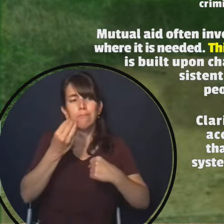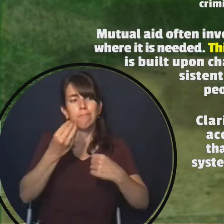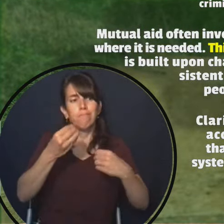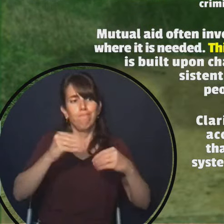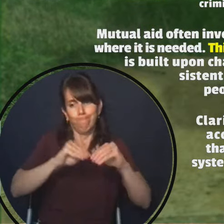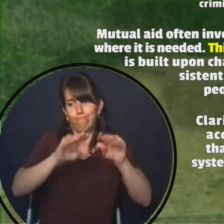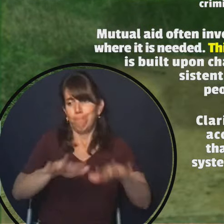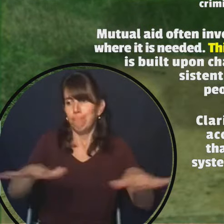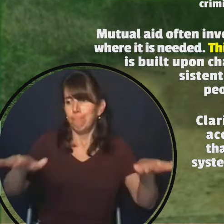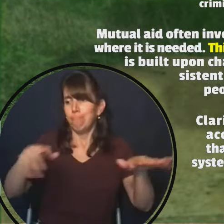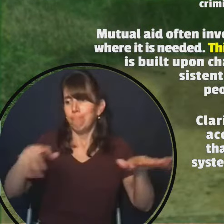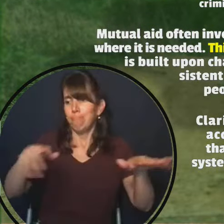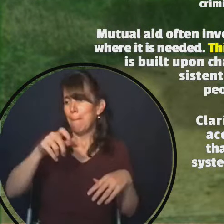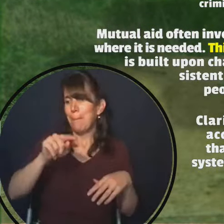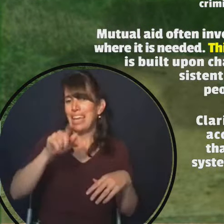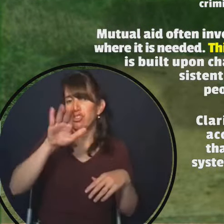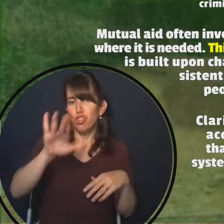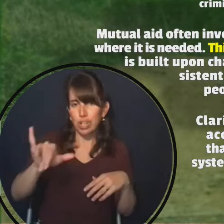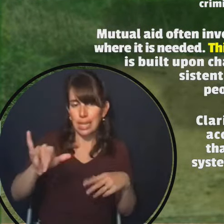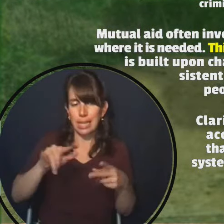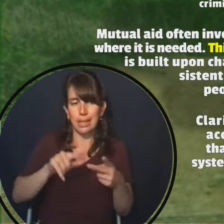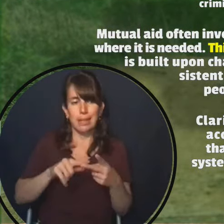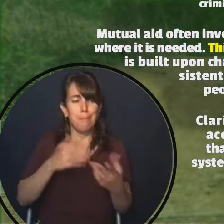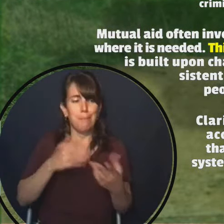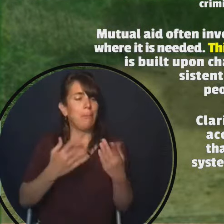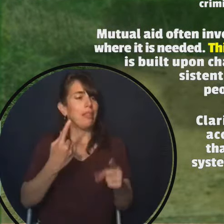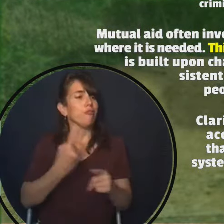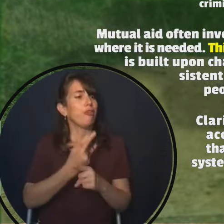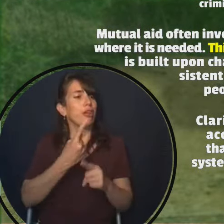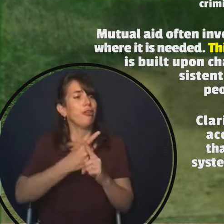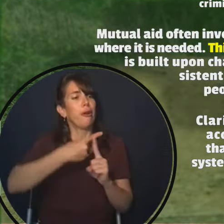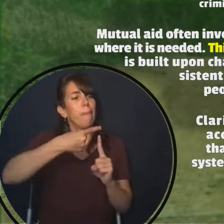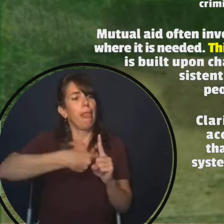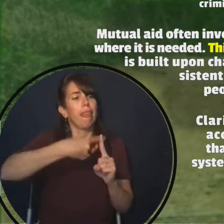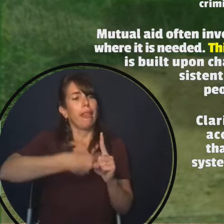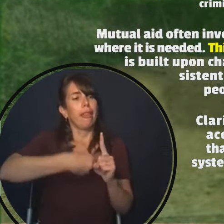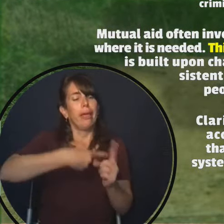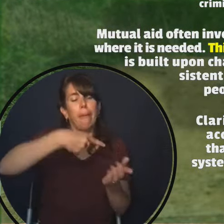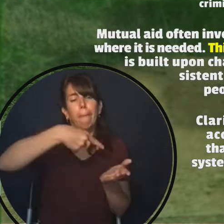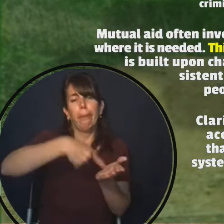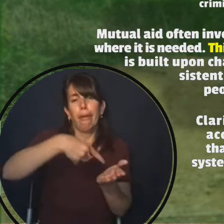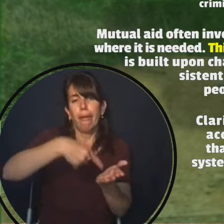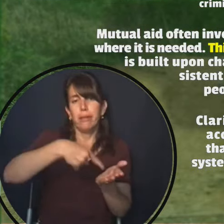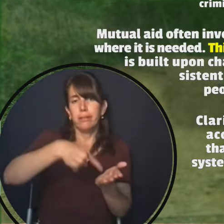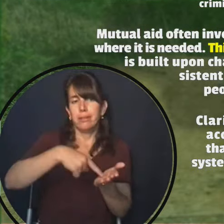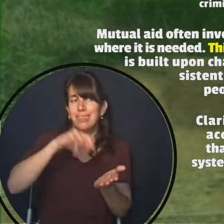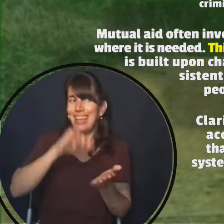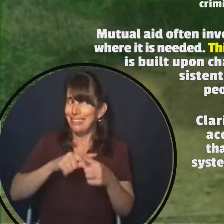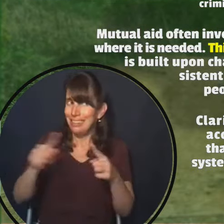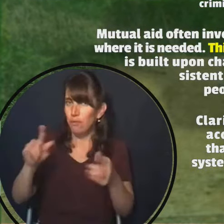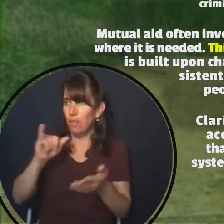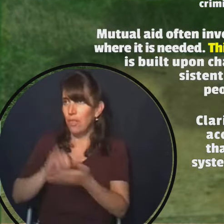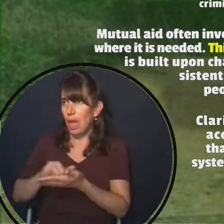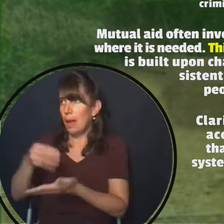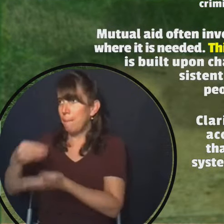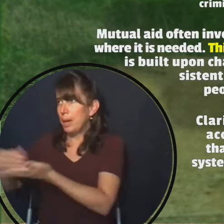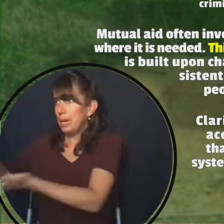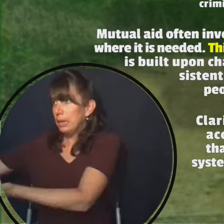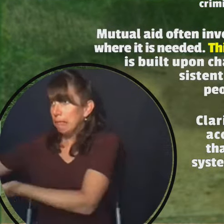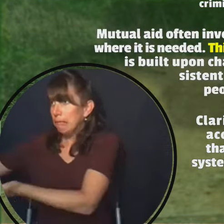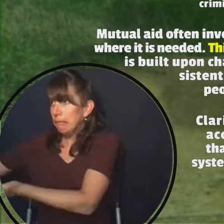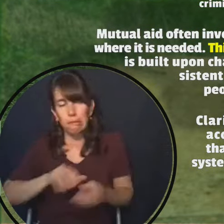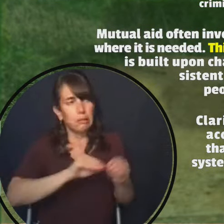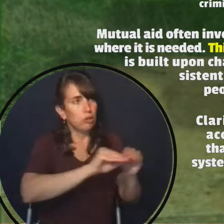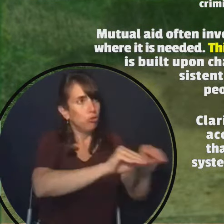There's very, like, regular monthly bills. That might be different than really a lot of in and out of money because of the way that mutual aid formations might